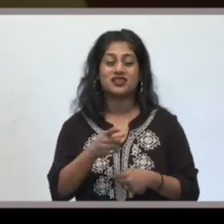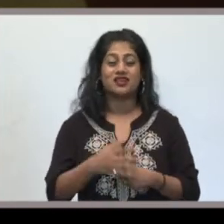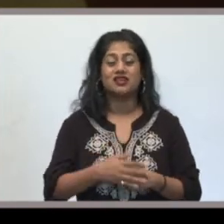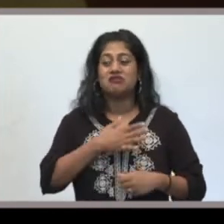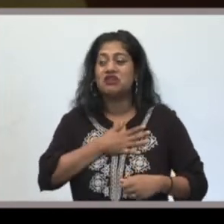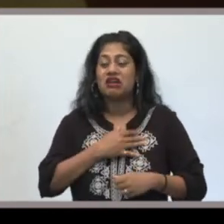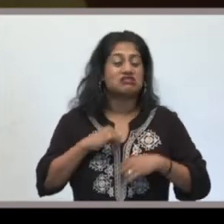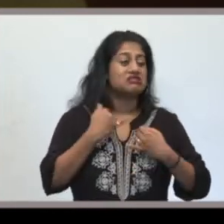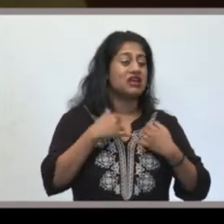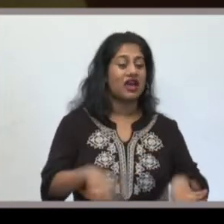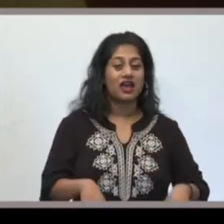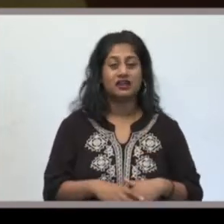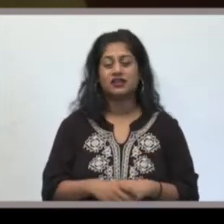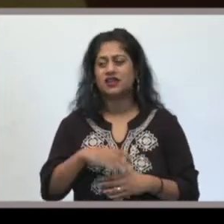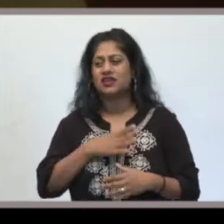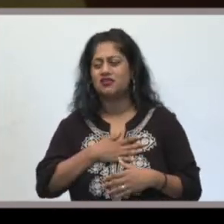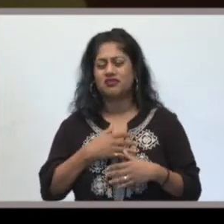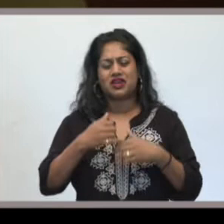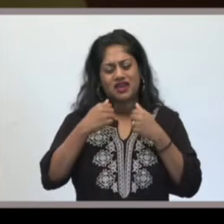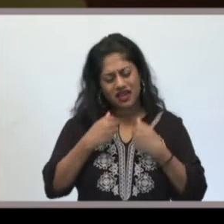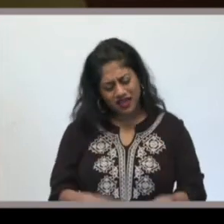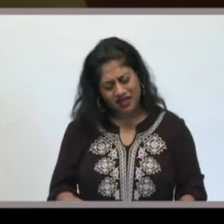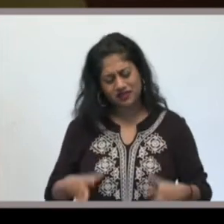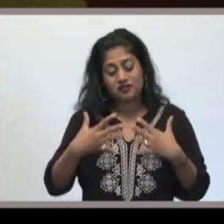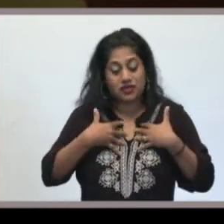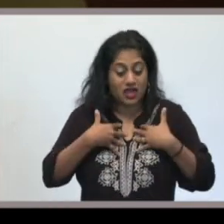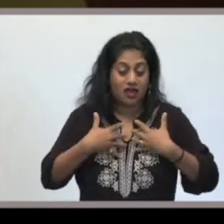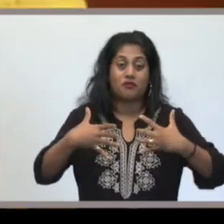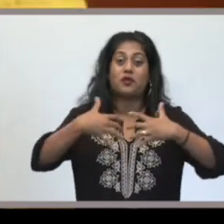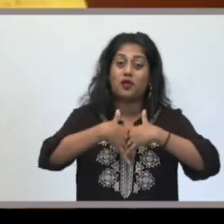help us when we need it most." You know,